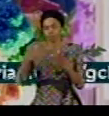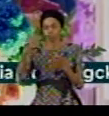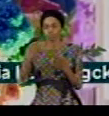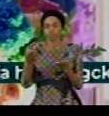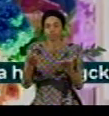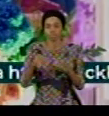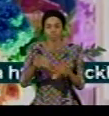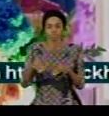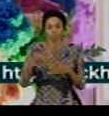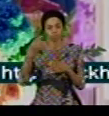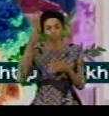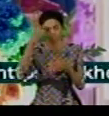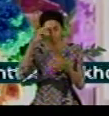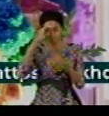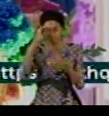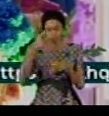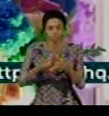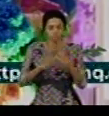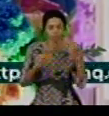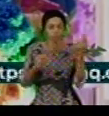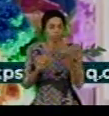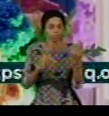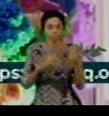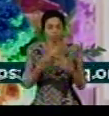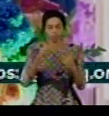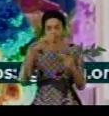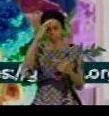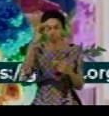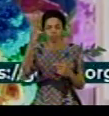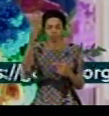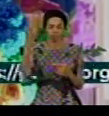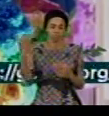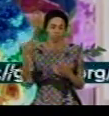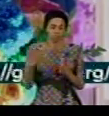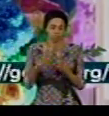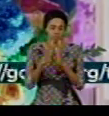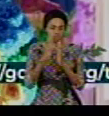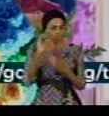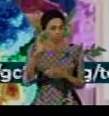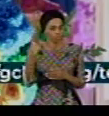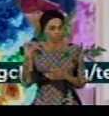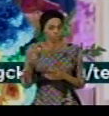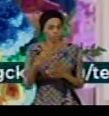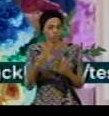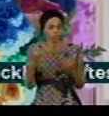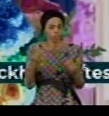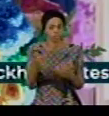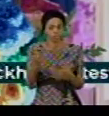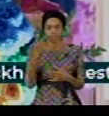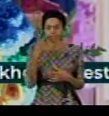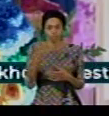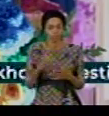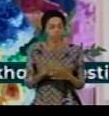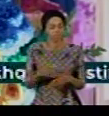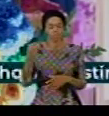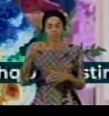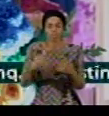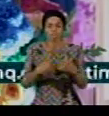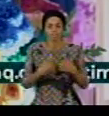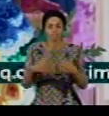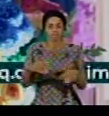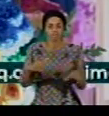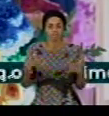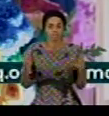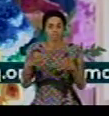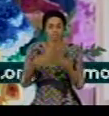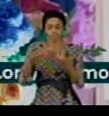preaching as you are saying made today God have done a great things in my life